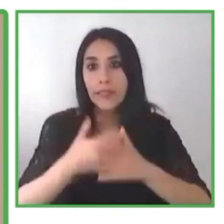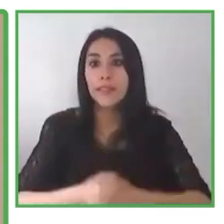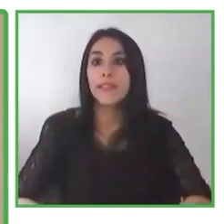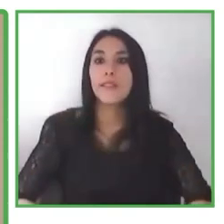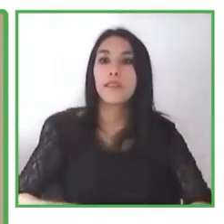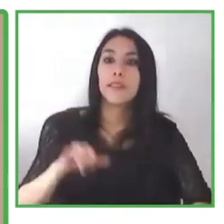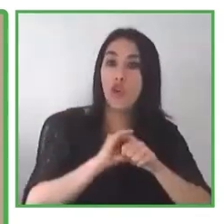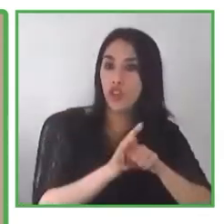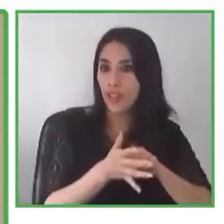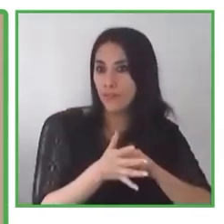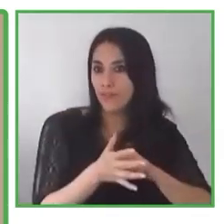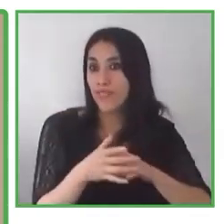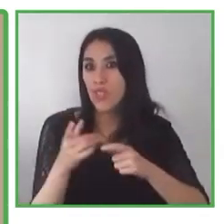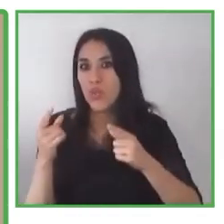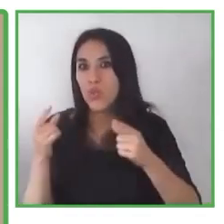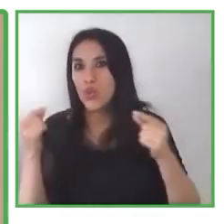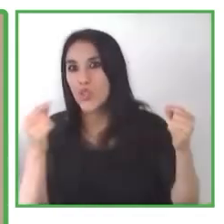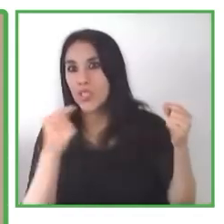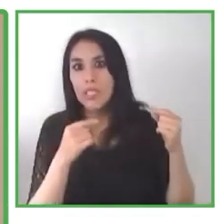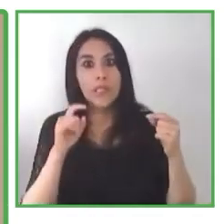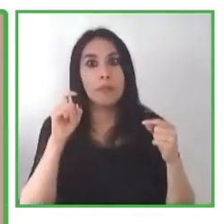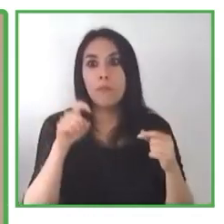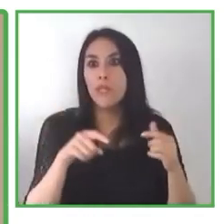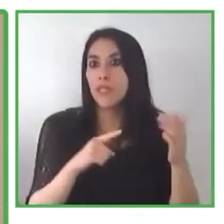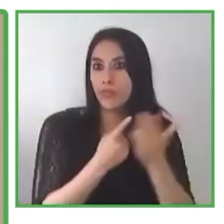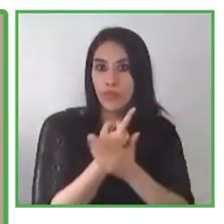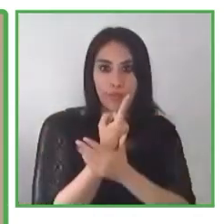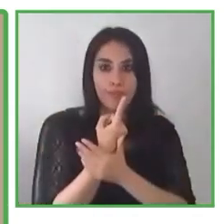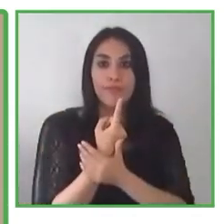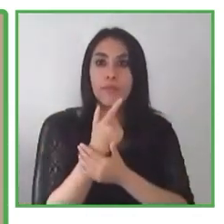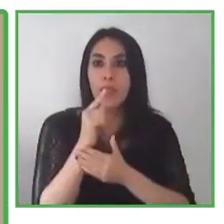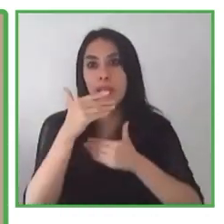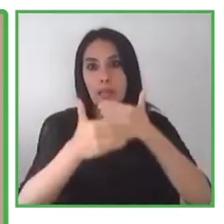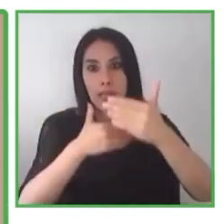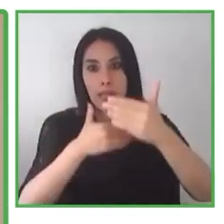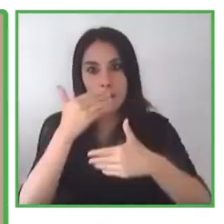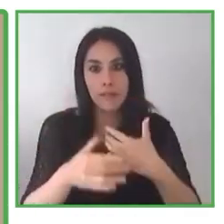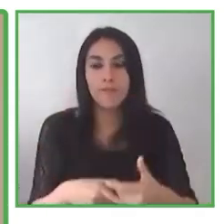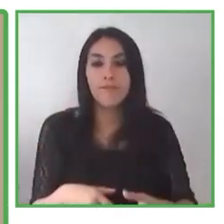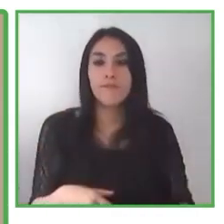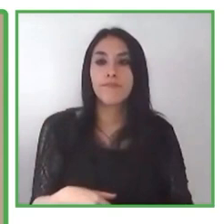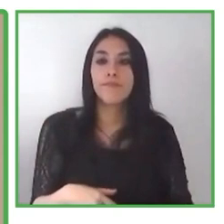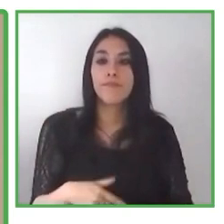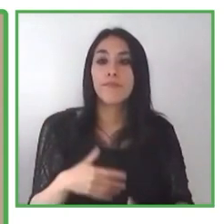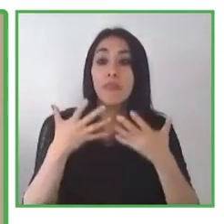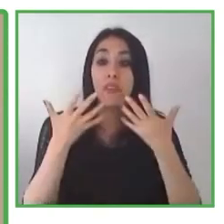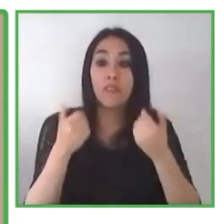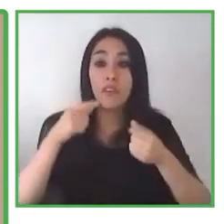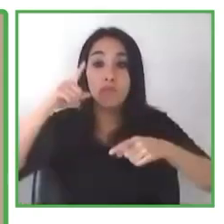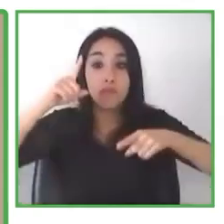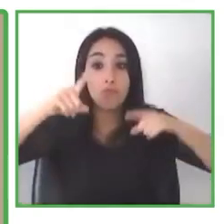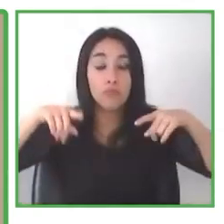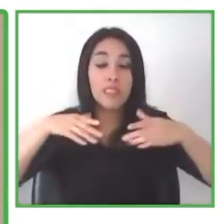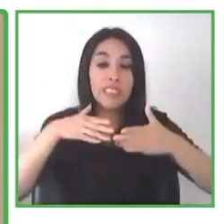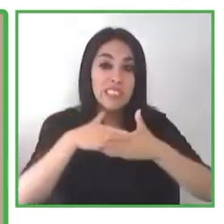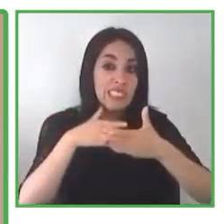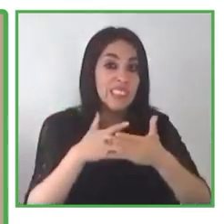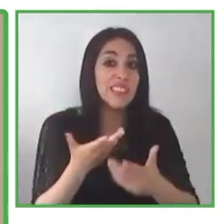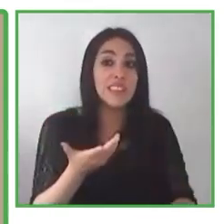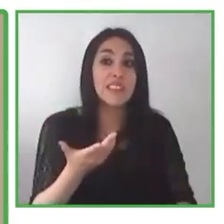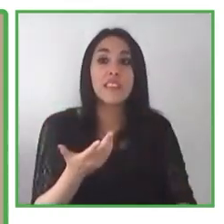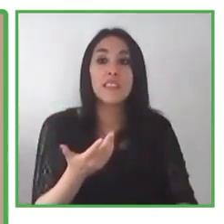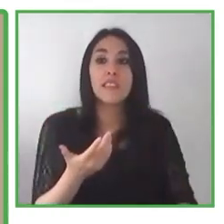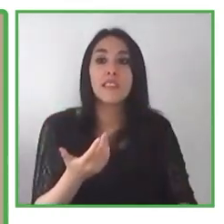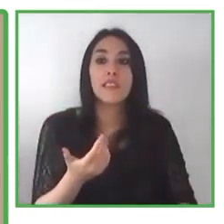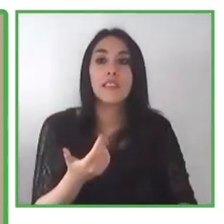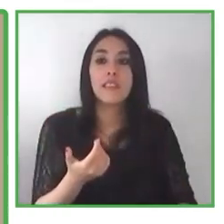Having said that, the pandemic has also created opportunities. For instance, there are some barriers